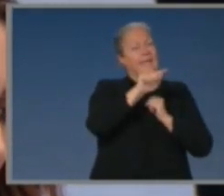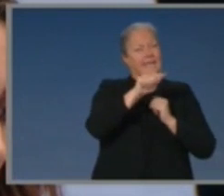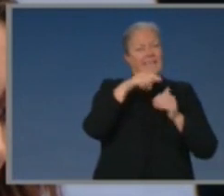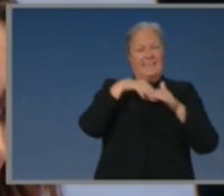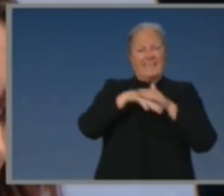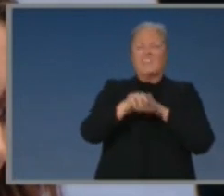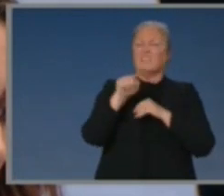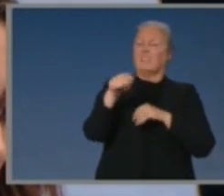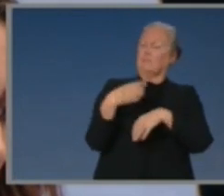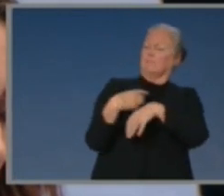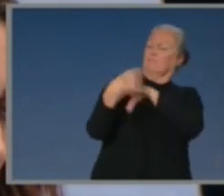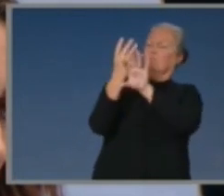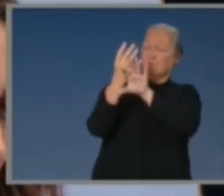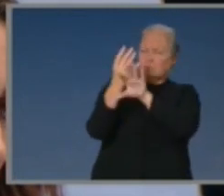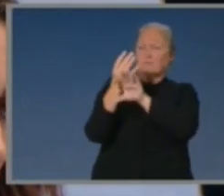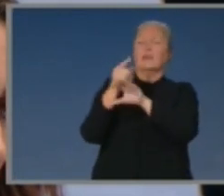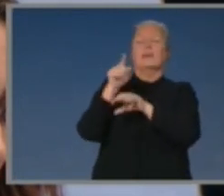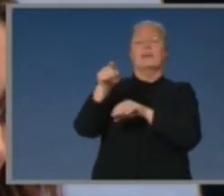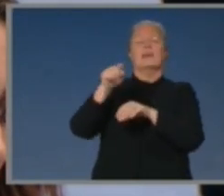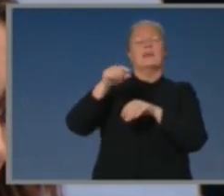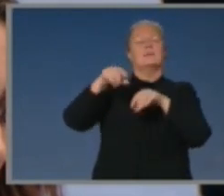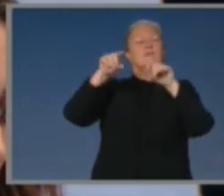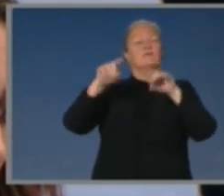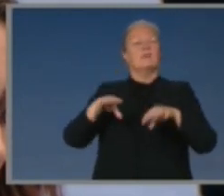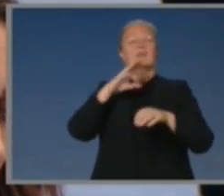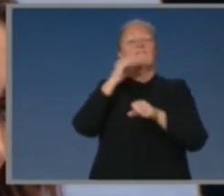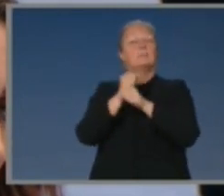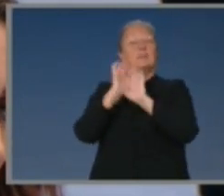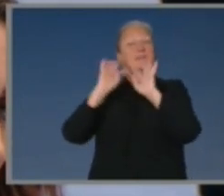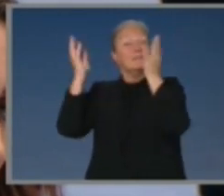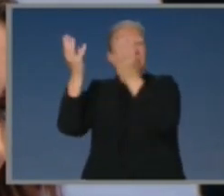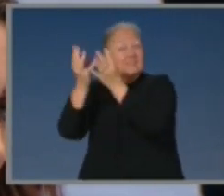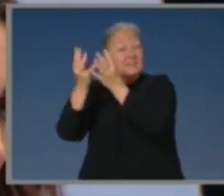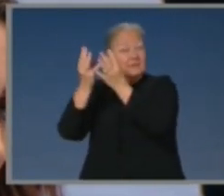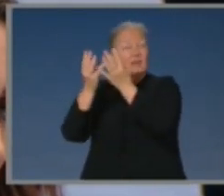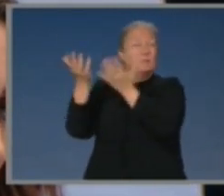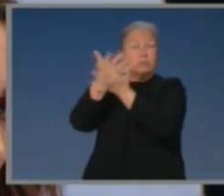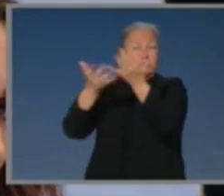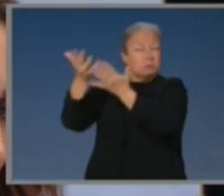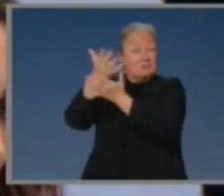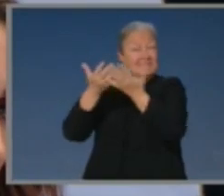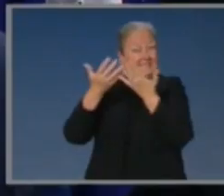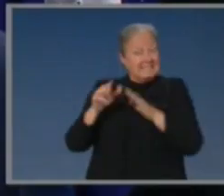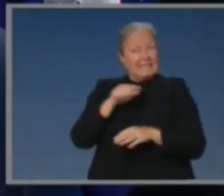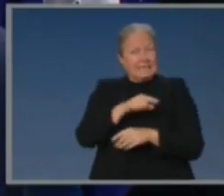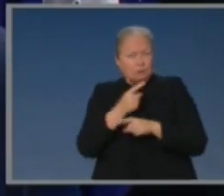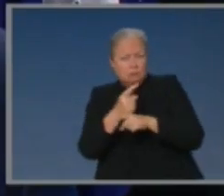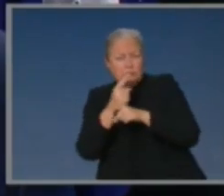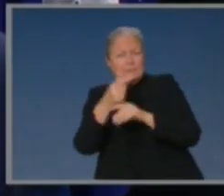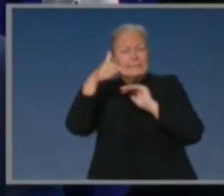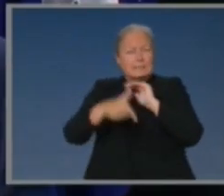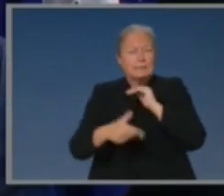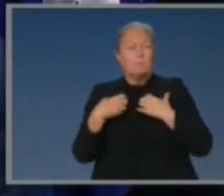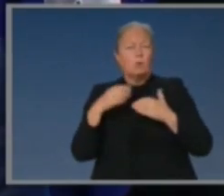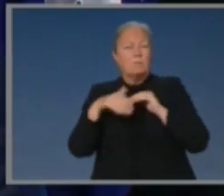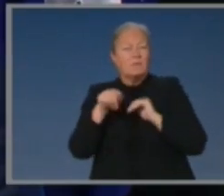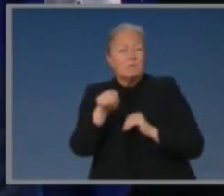about returning Victoria's students to classes after May 11th? Well, that wasn't on the agenda